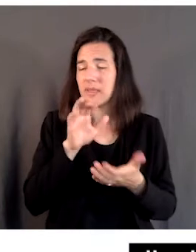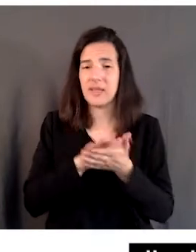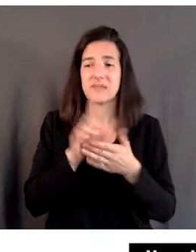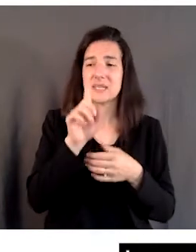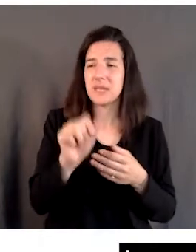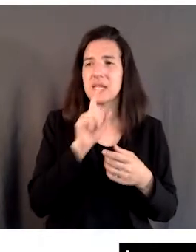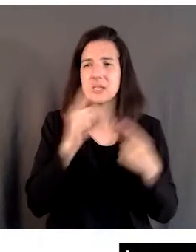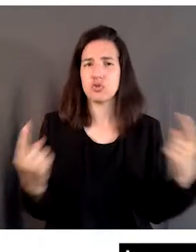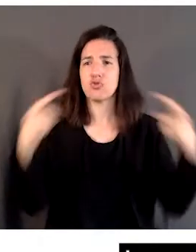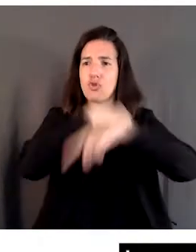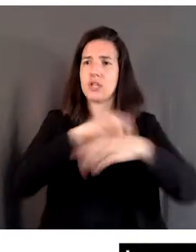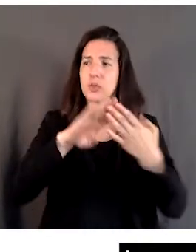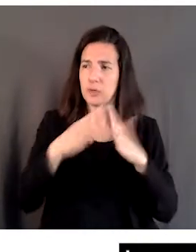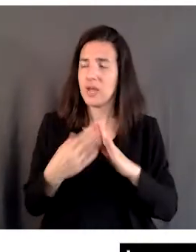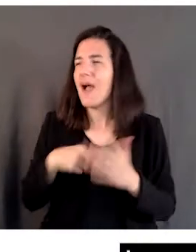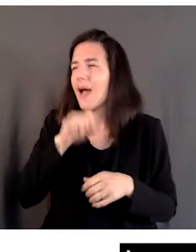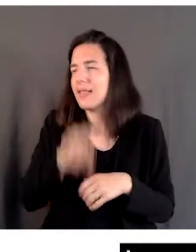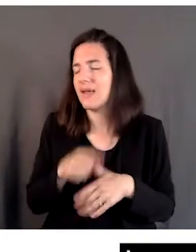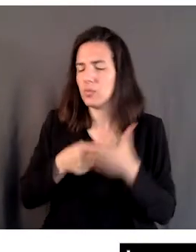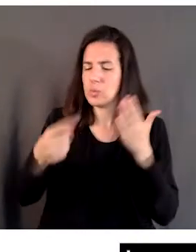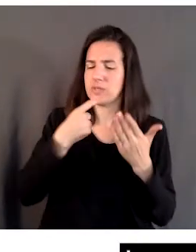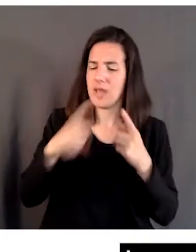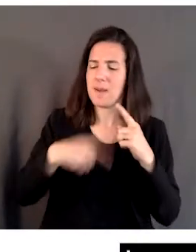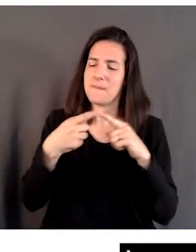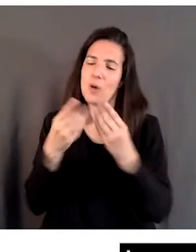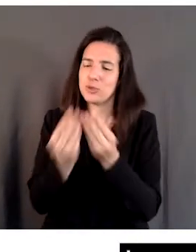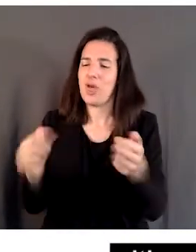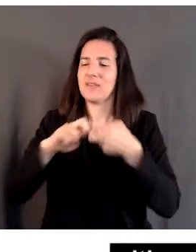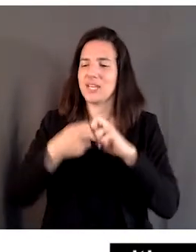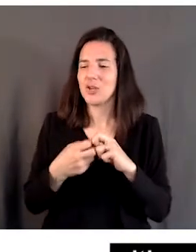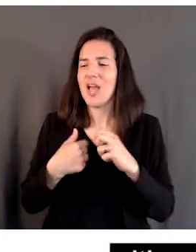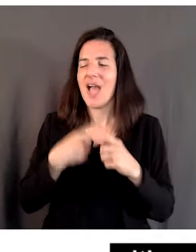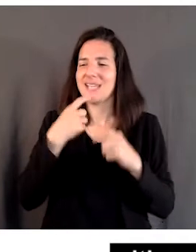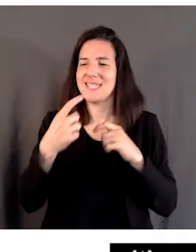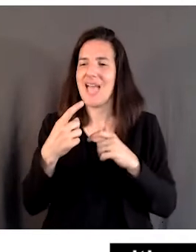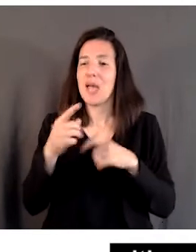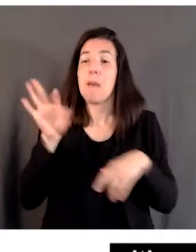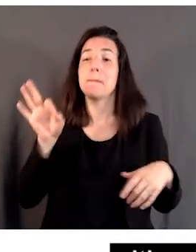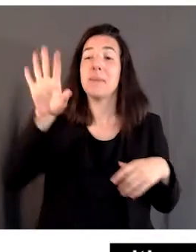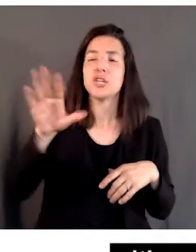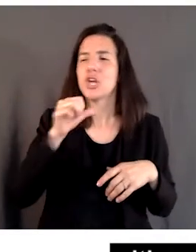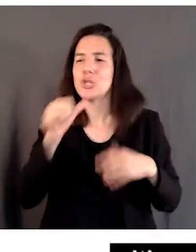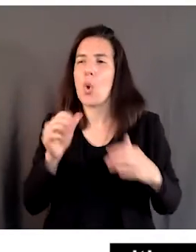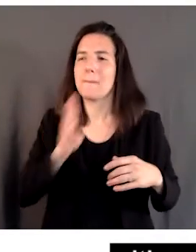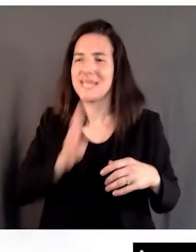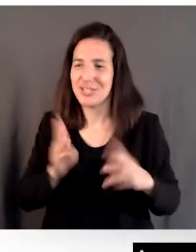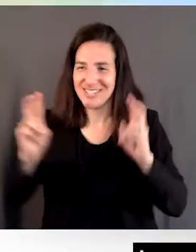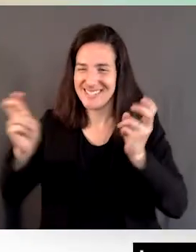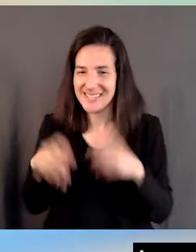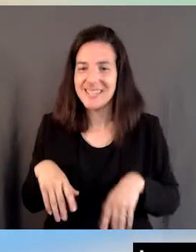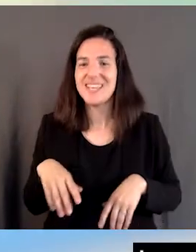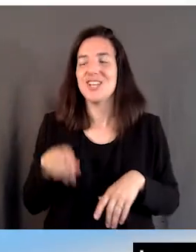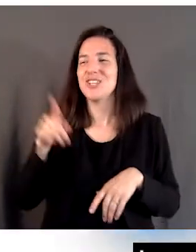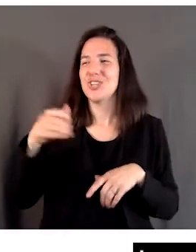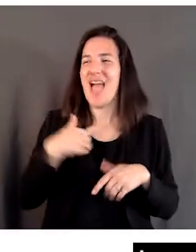regard. I love what you said about solving issues. I have this saying, pitch, don't bitch. And you are the ultimate. You should have the t-shirt because, if you see